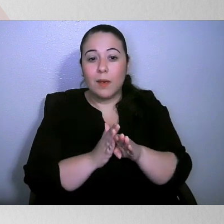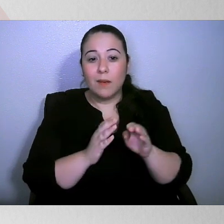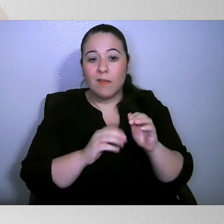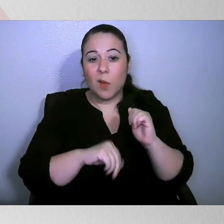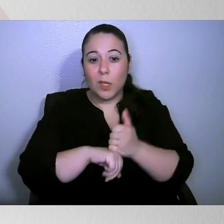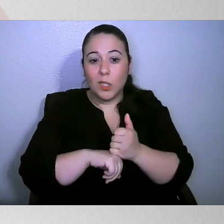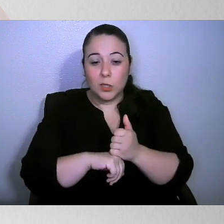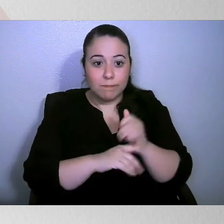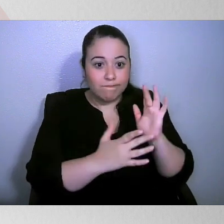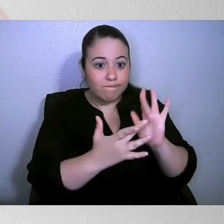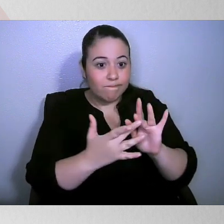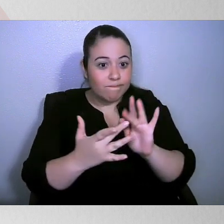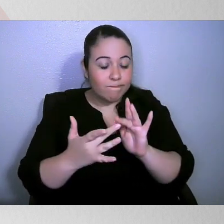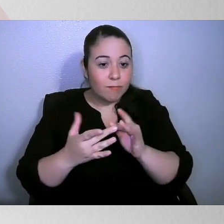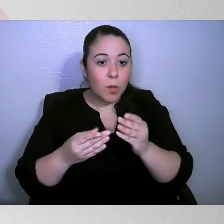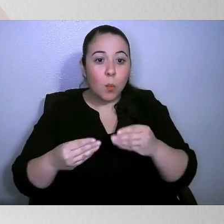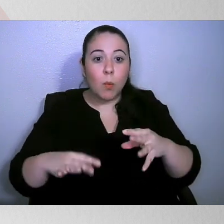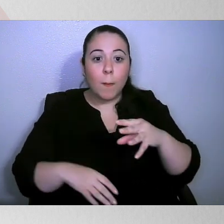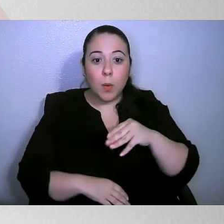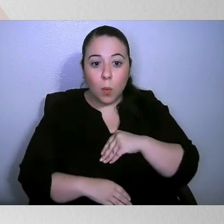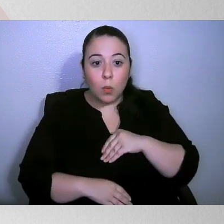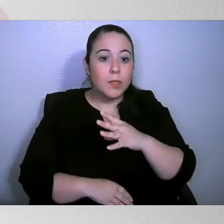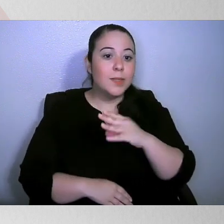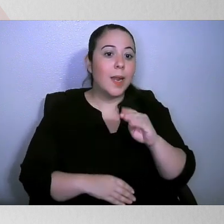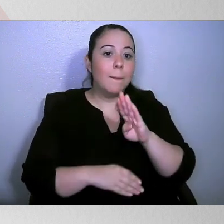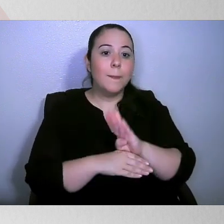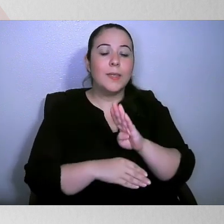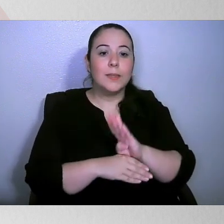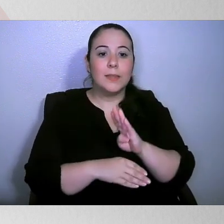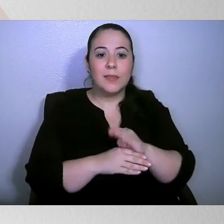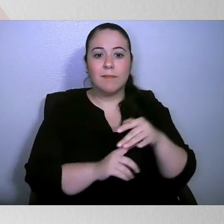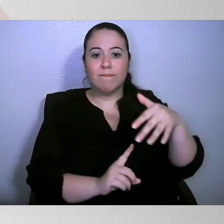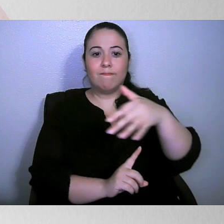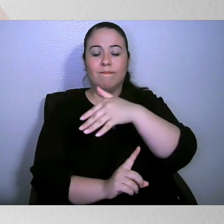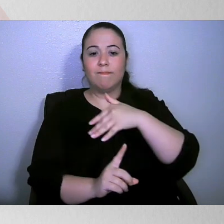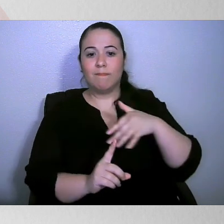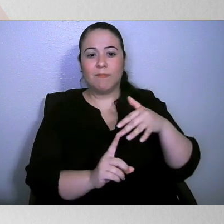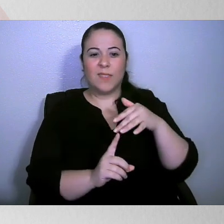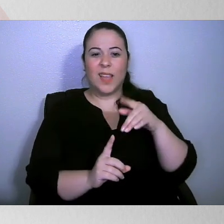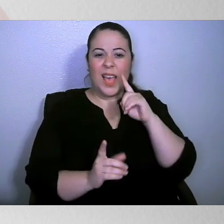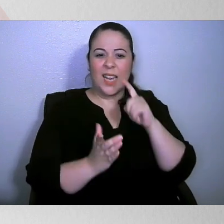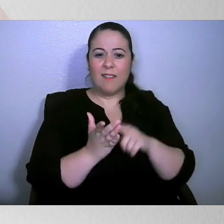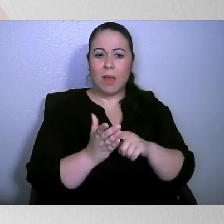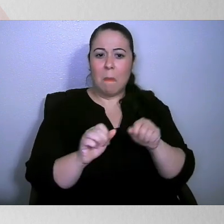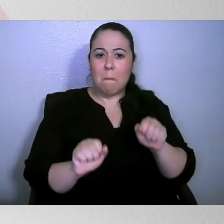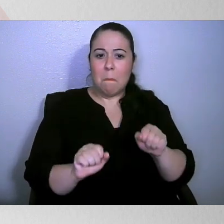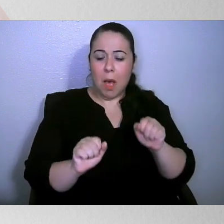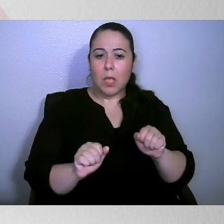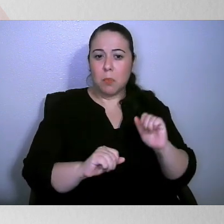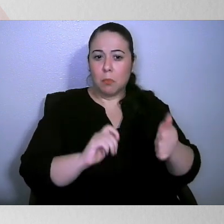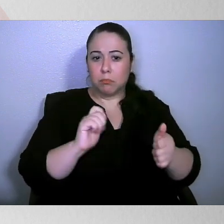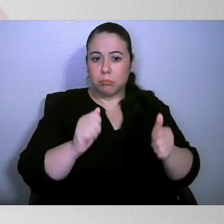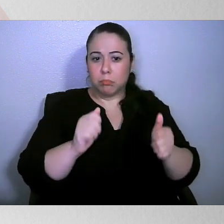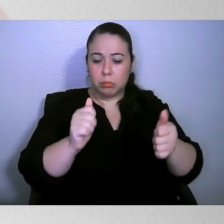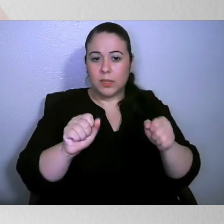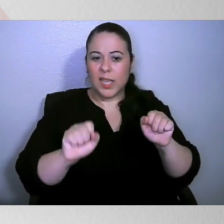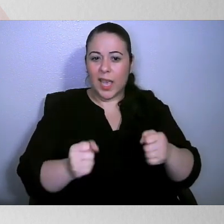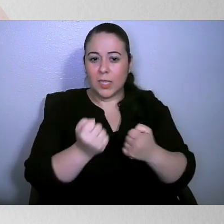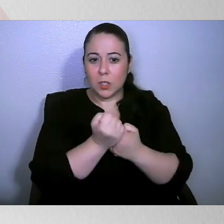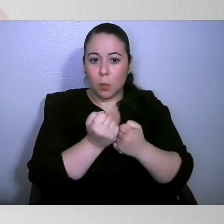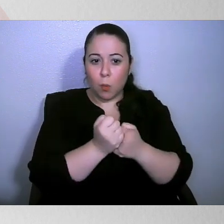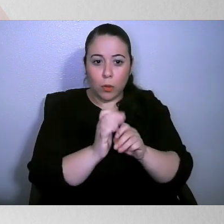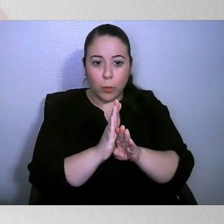owners and businesses outside of the Port San Antonio Authority's control to identify potential sites within the regional center that can support the growth of